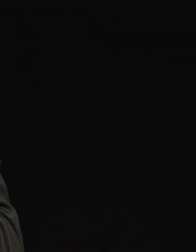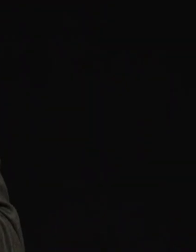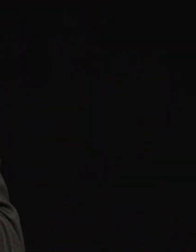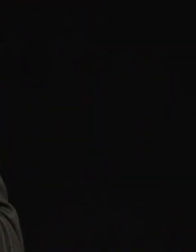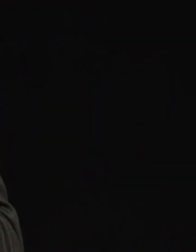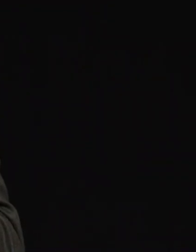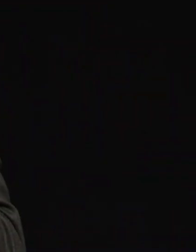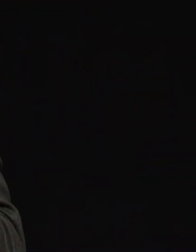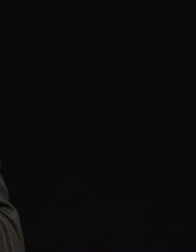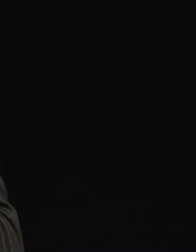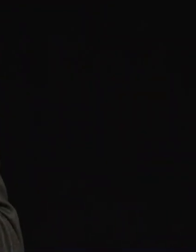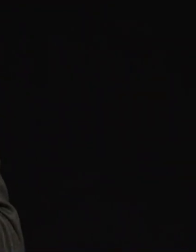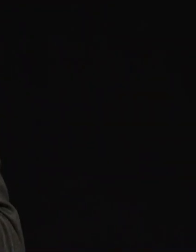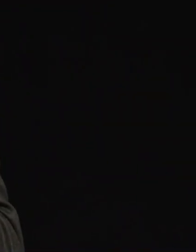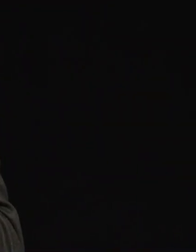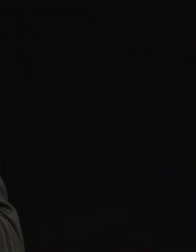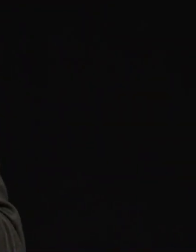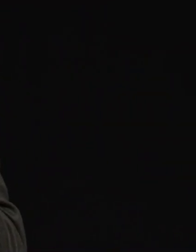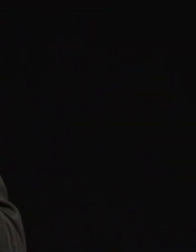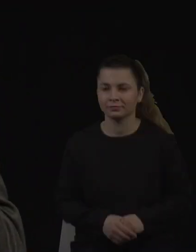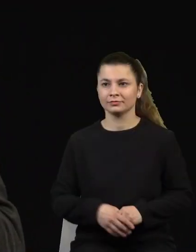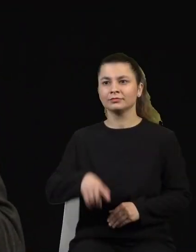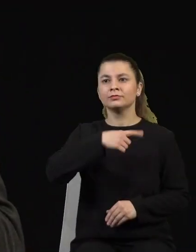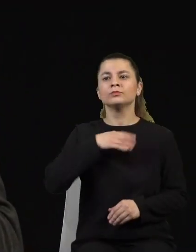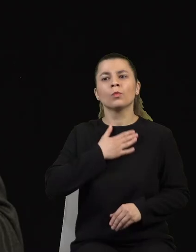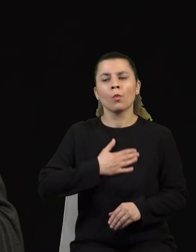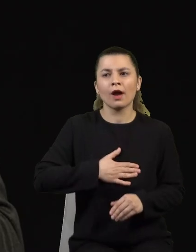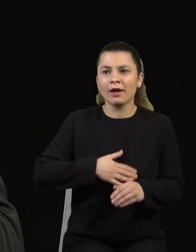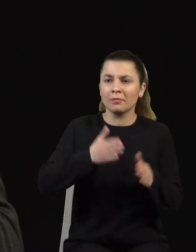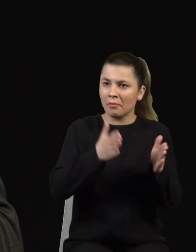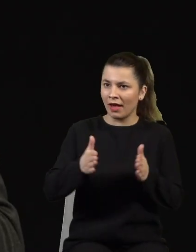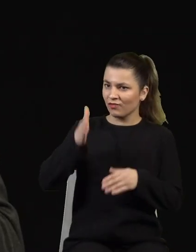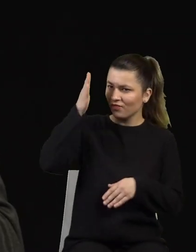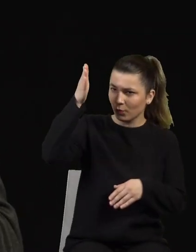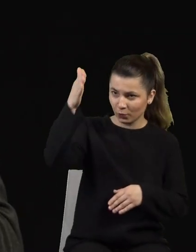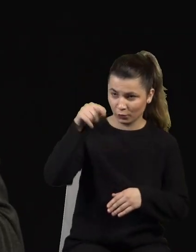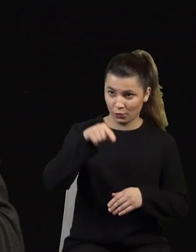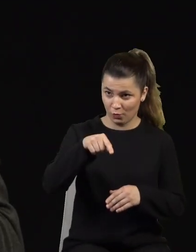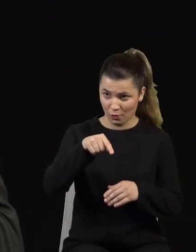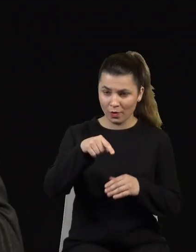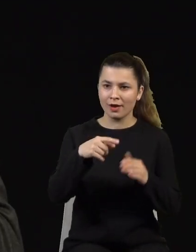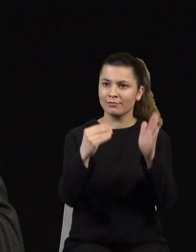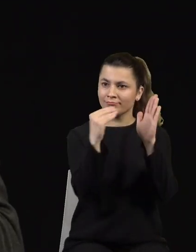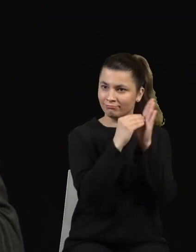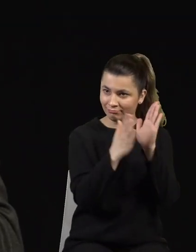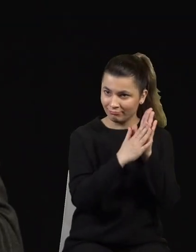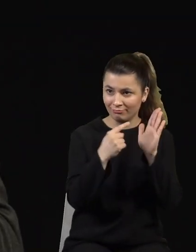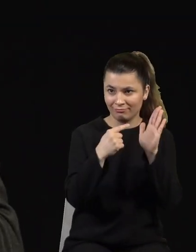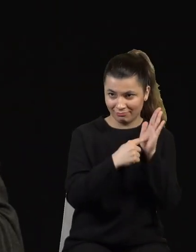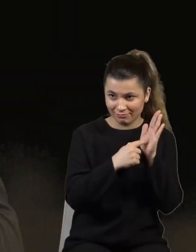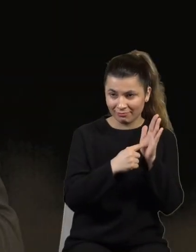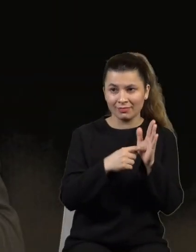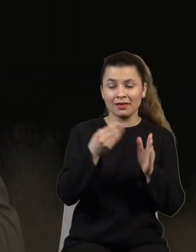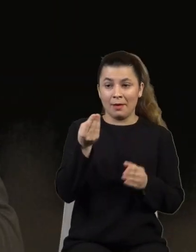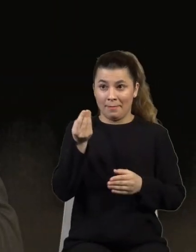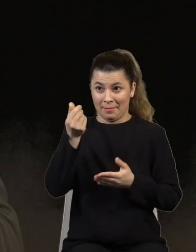can either access financing or funding. I think also you need to align objectives. I mean, I think